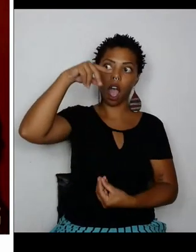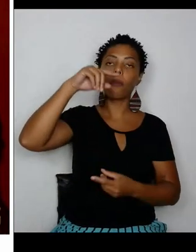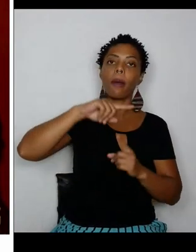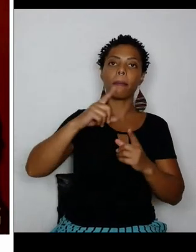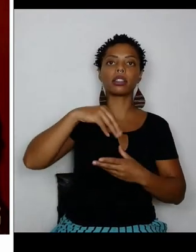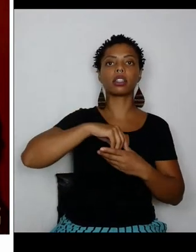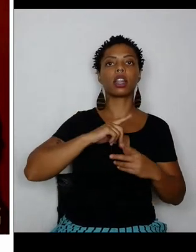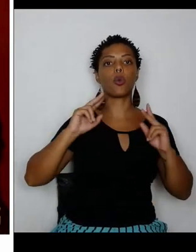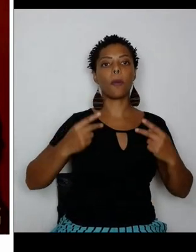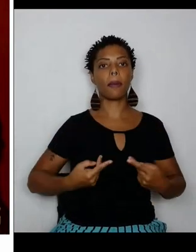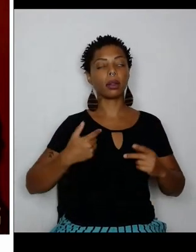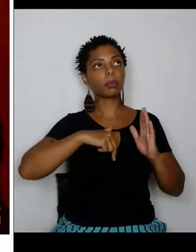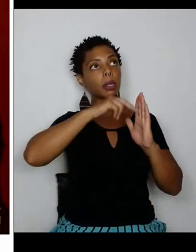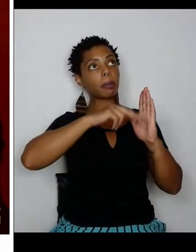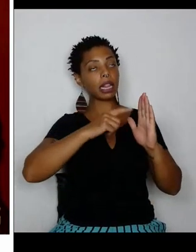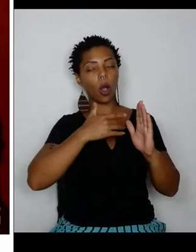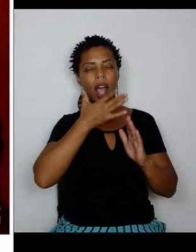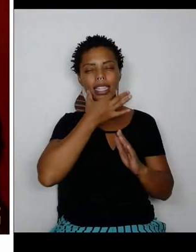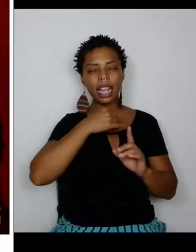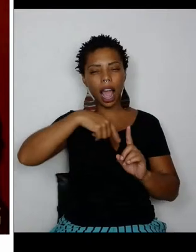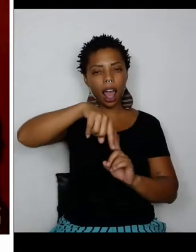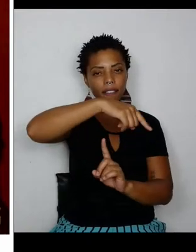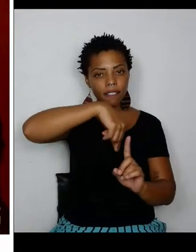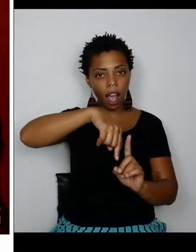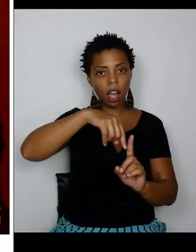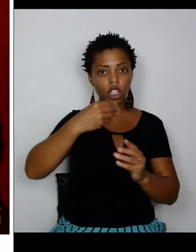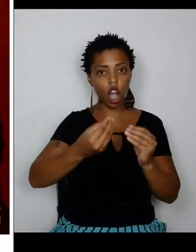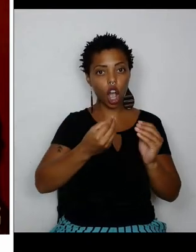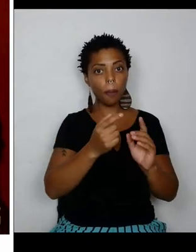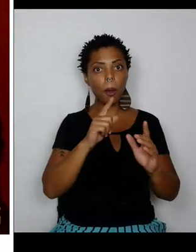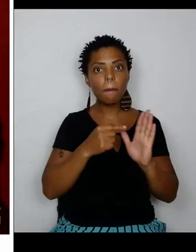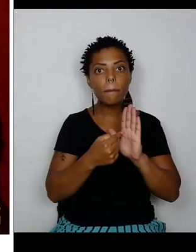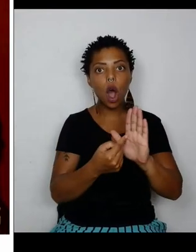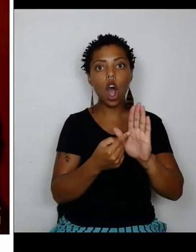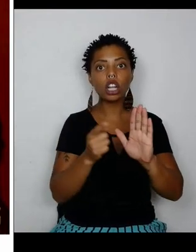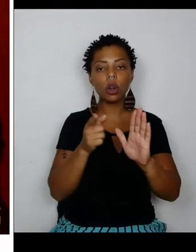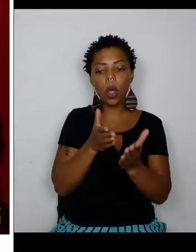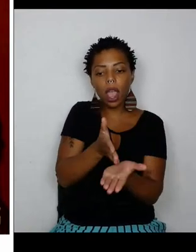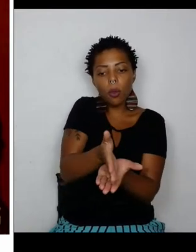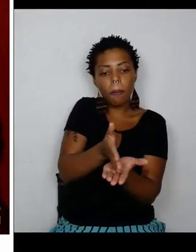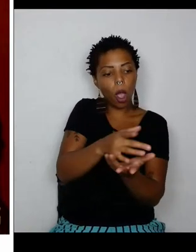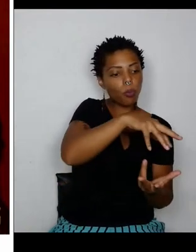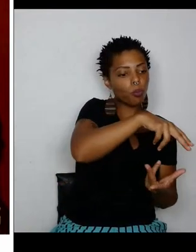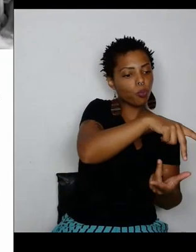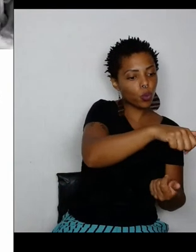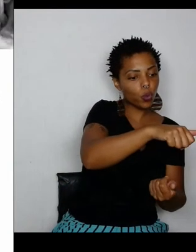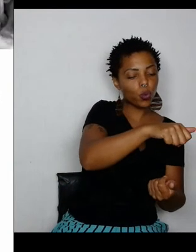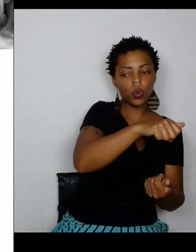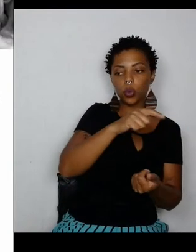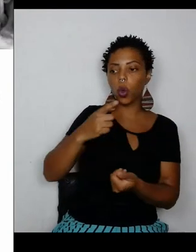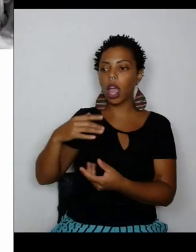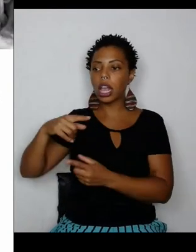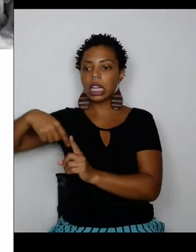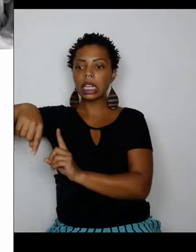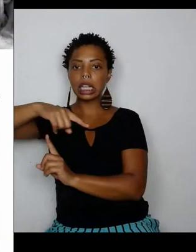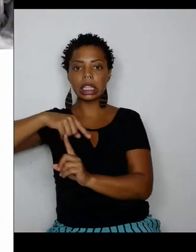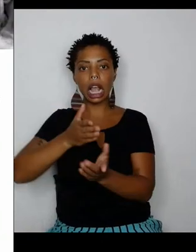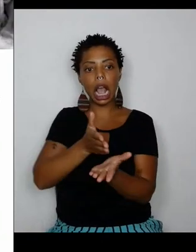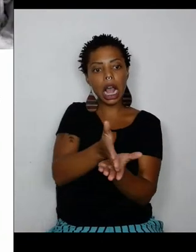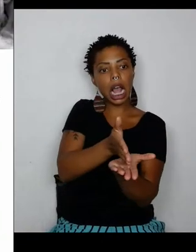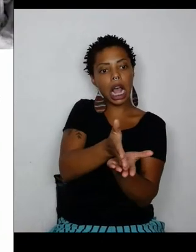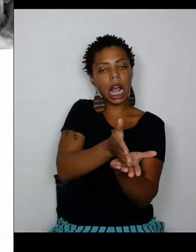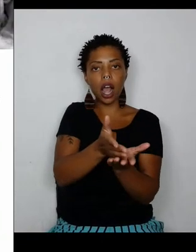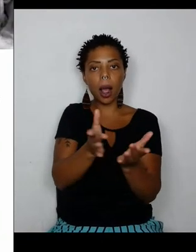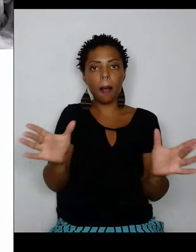the transition between mundane and sacred spaces and transcends both the look of the holy face and the